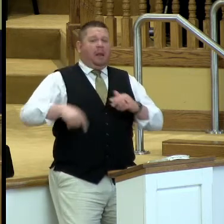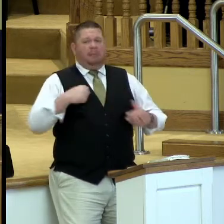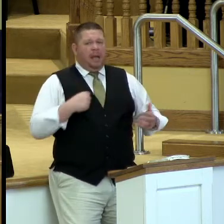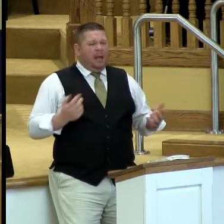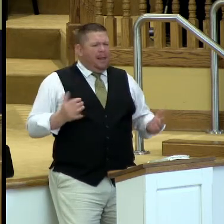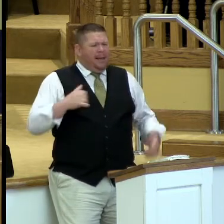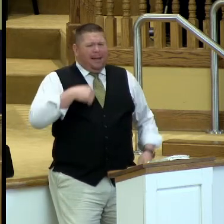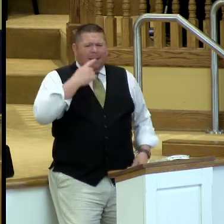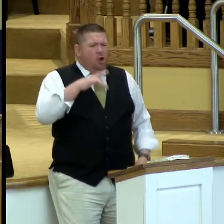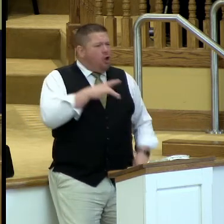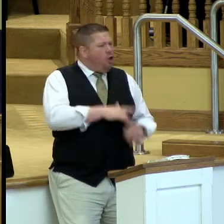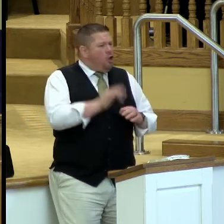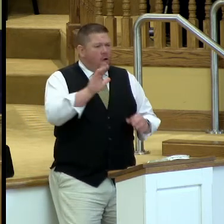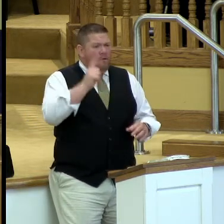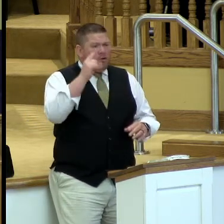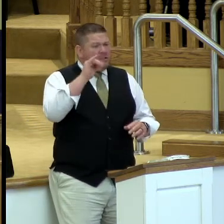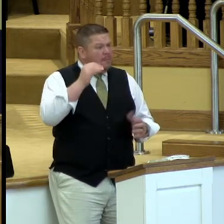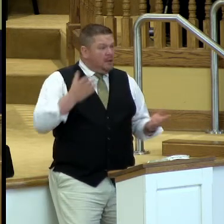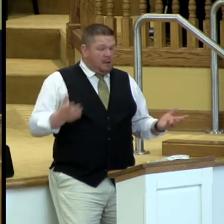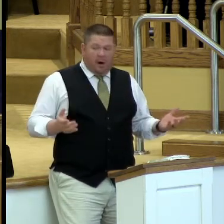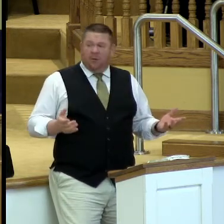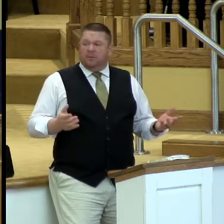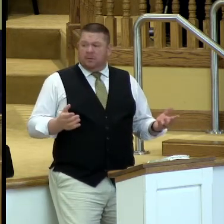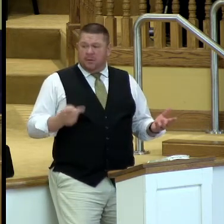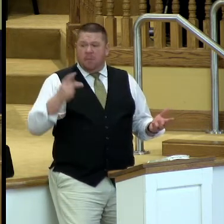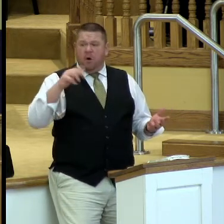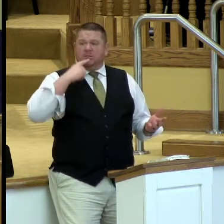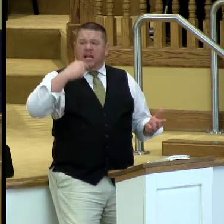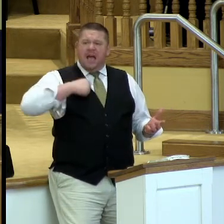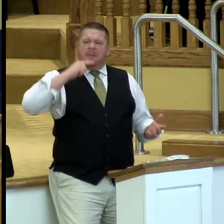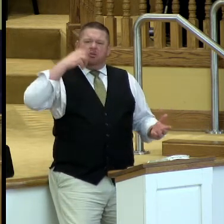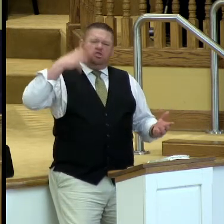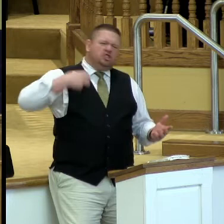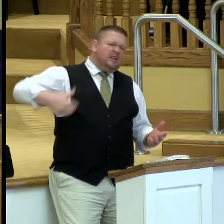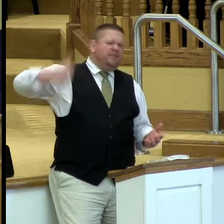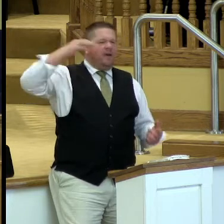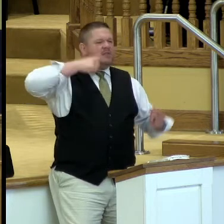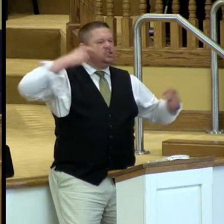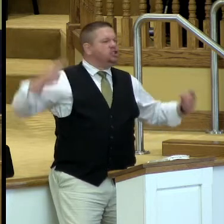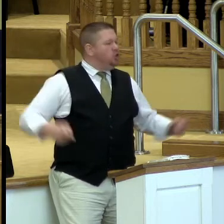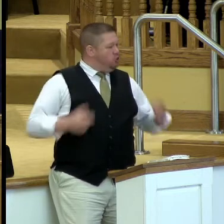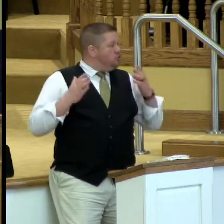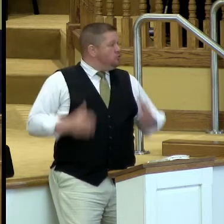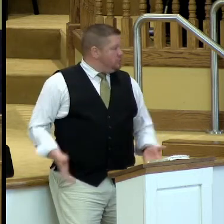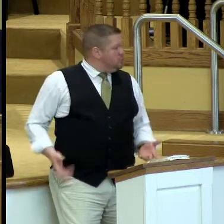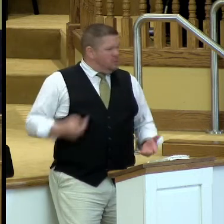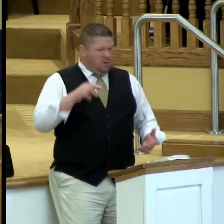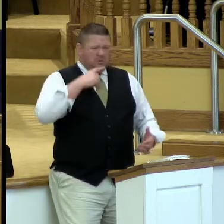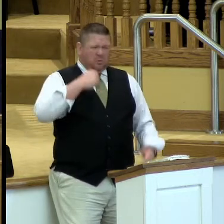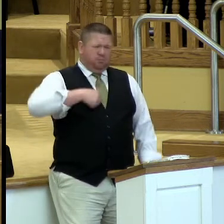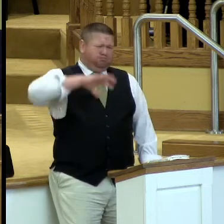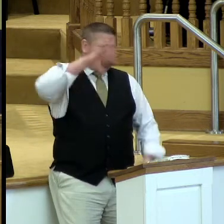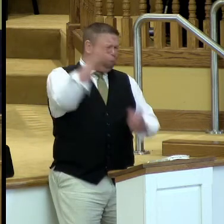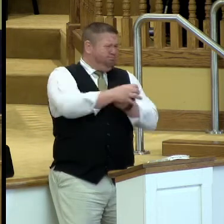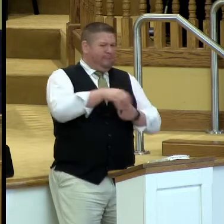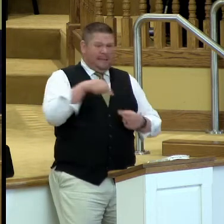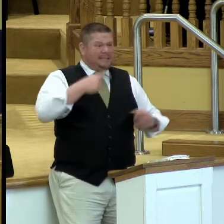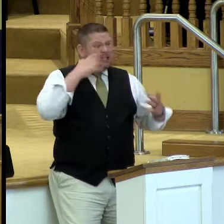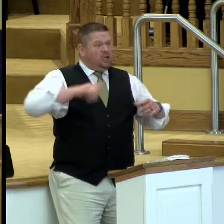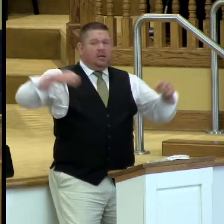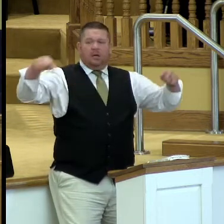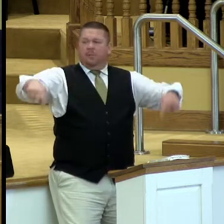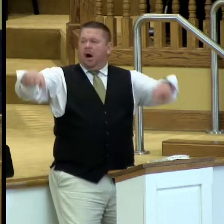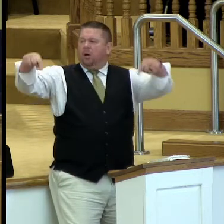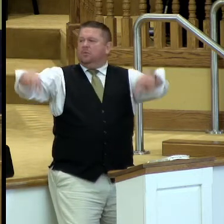me. Like I said earlier, 1 Timothy, Paul said, I'm the chief of sinners. This is where sinners need to be.